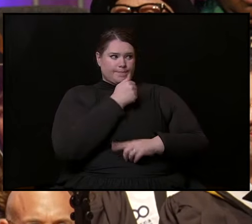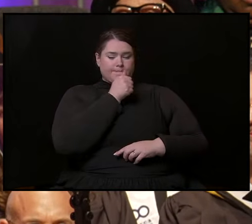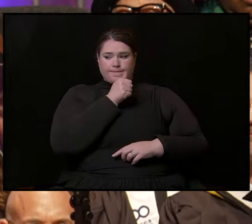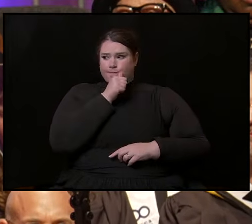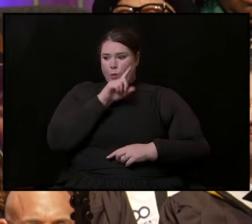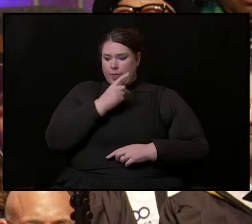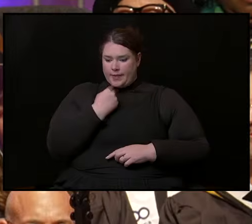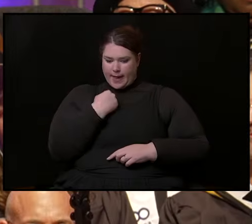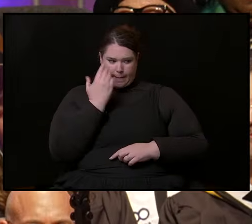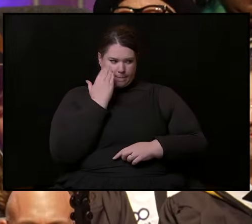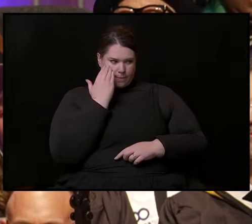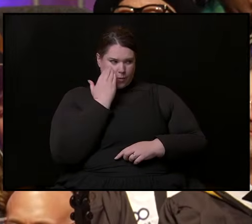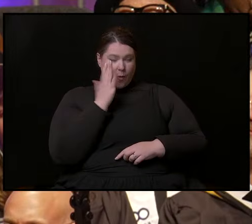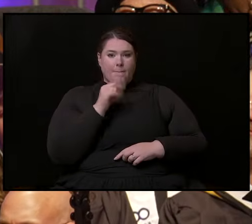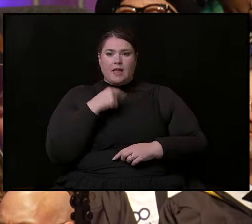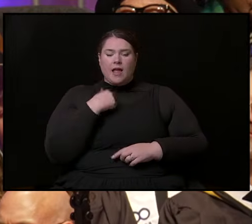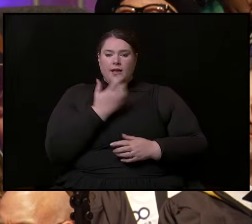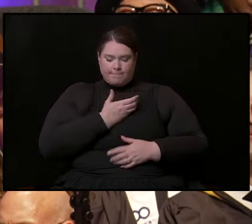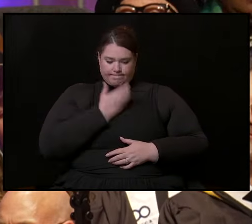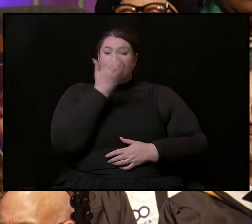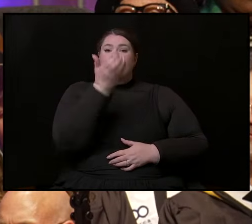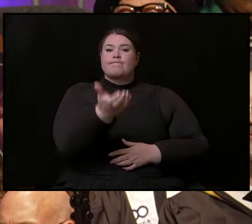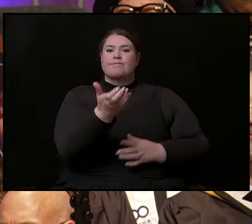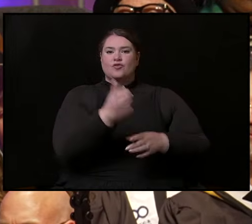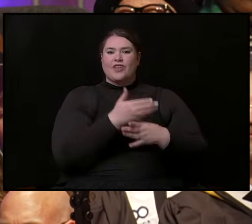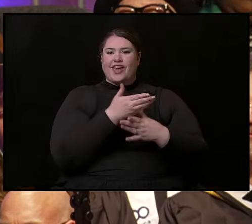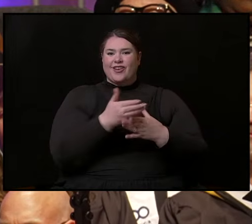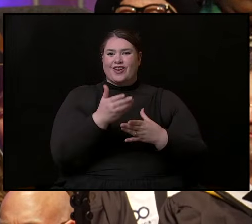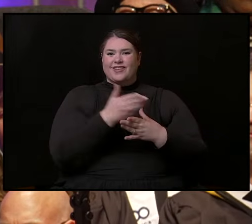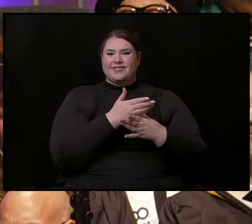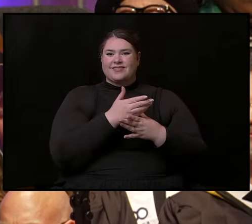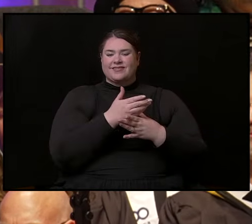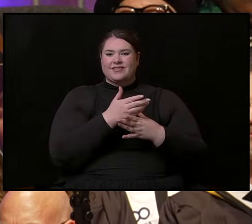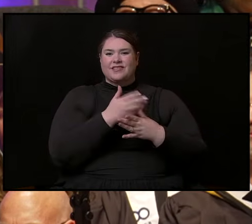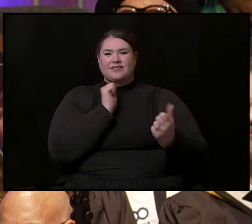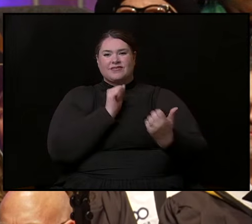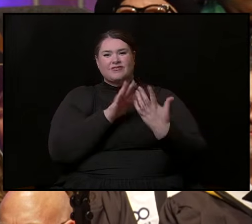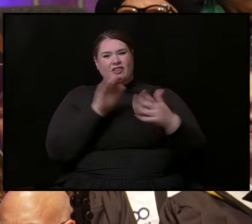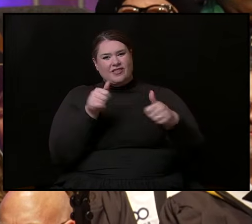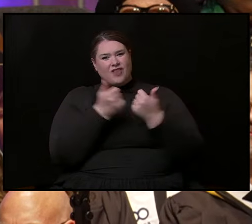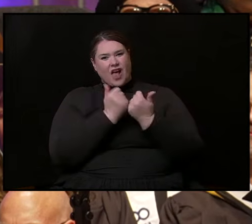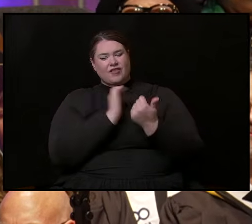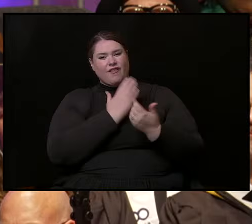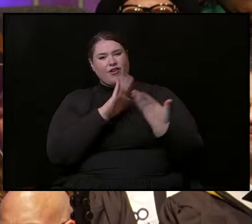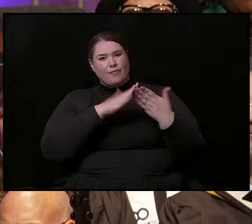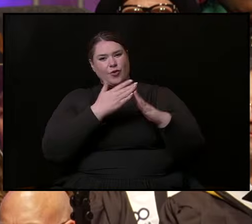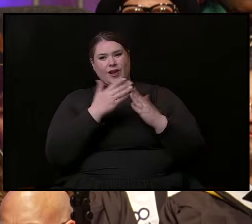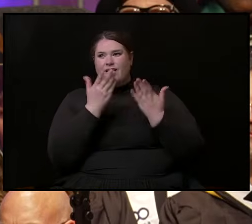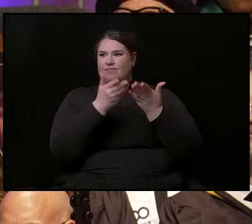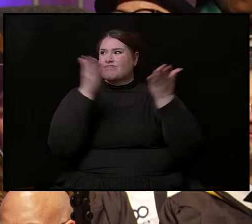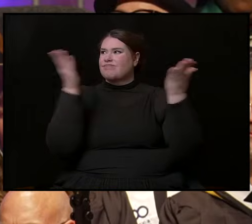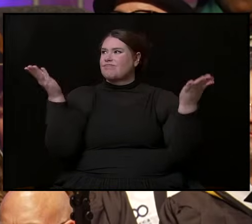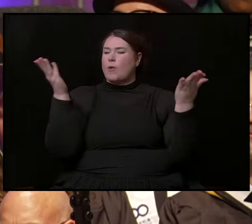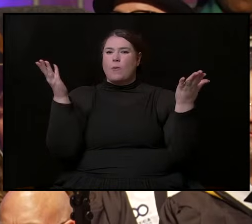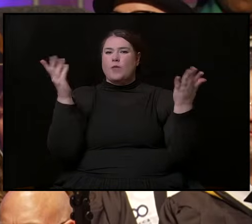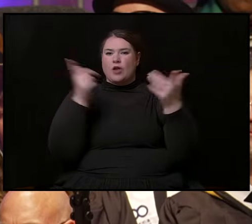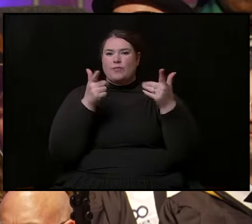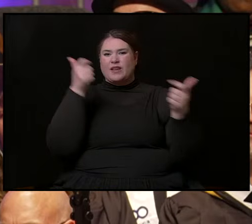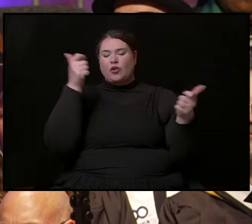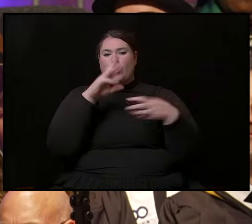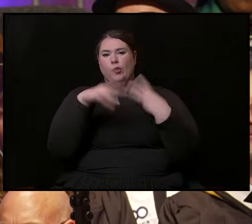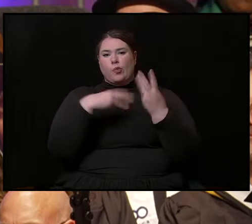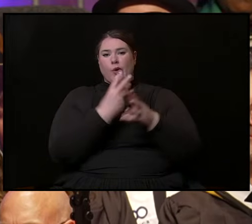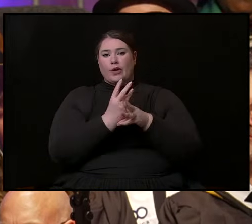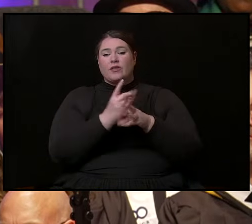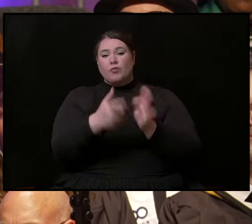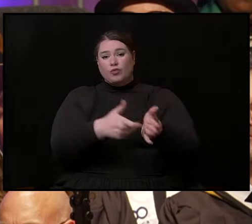For others, your art takes on challenges of our community and our greater world. It takes courage. It